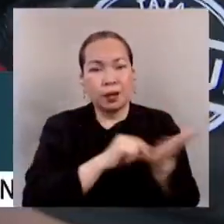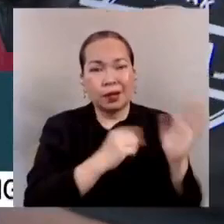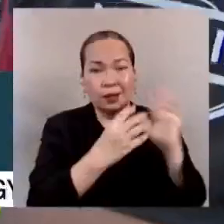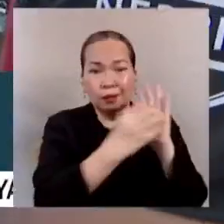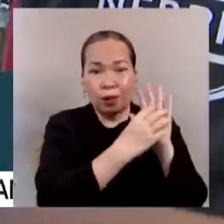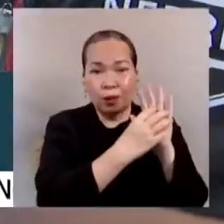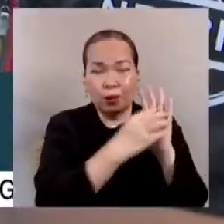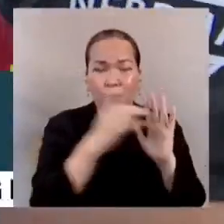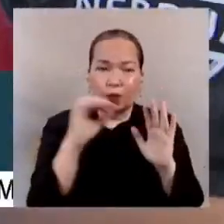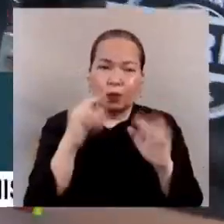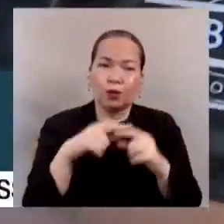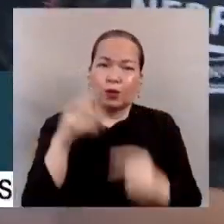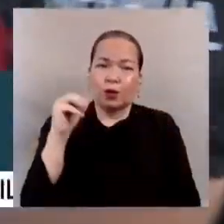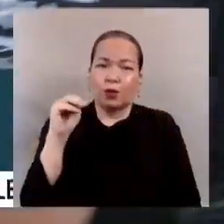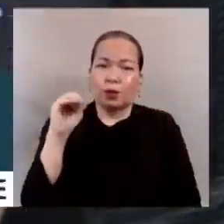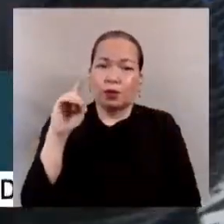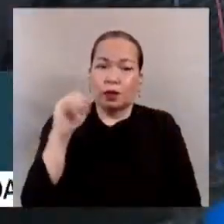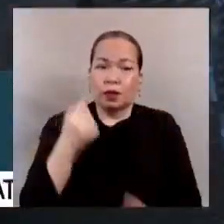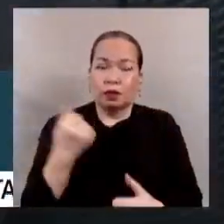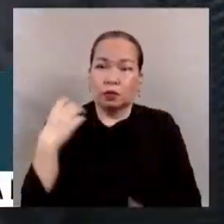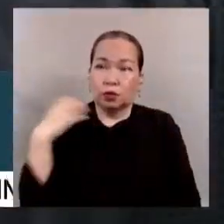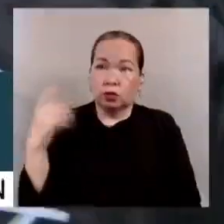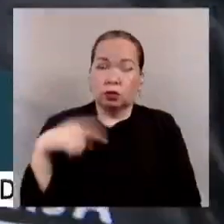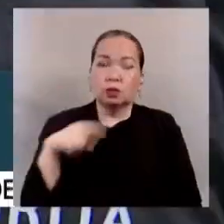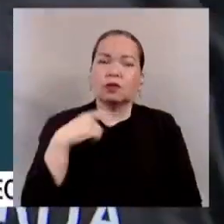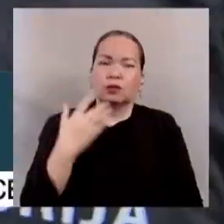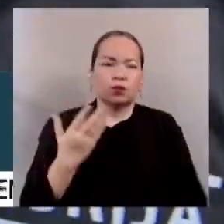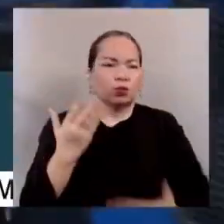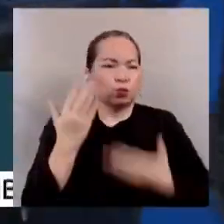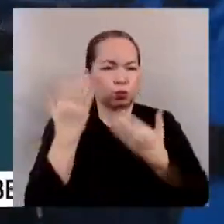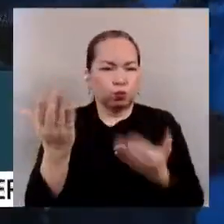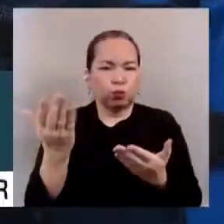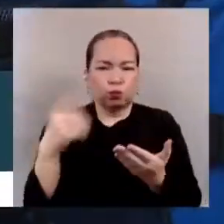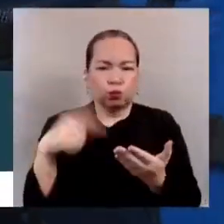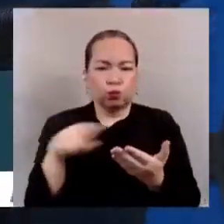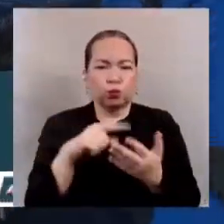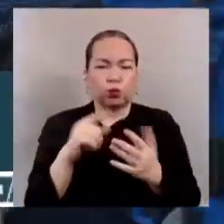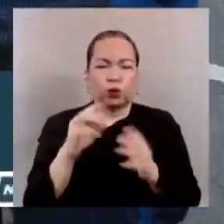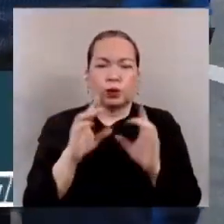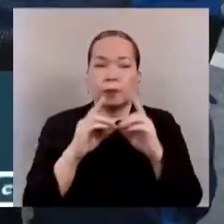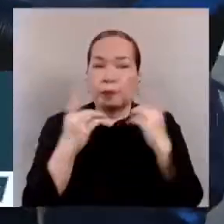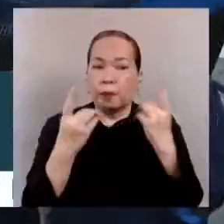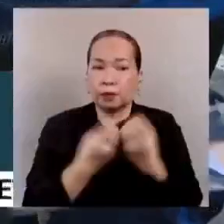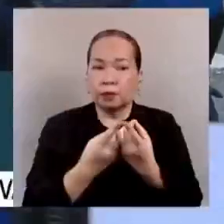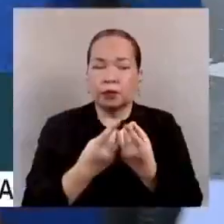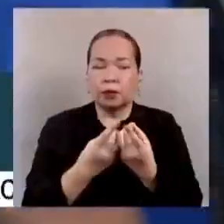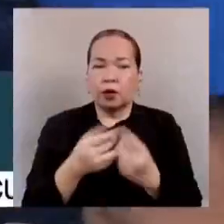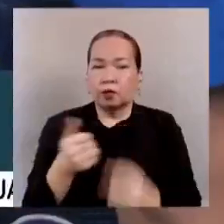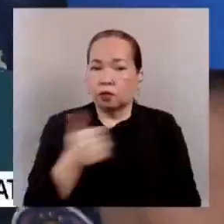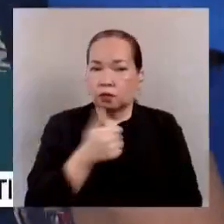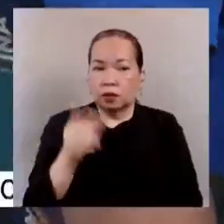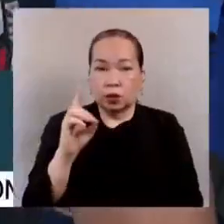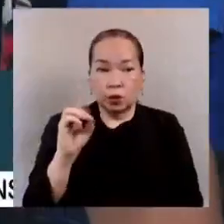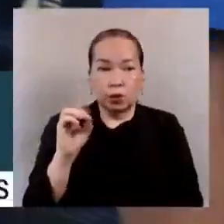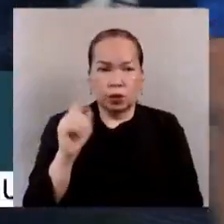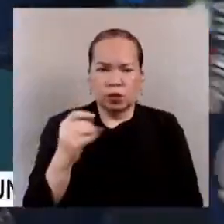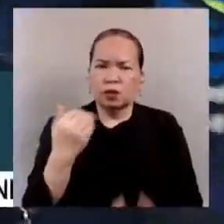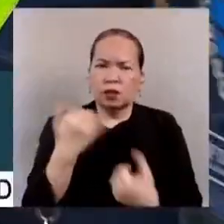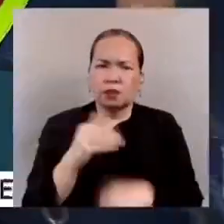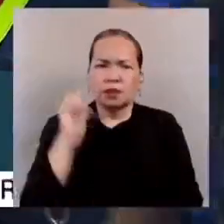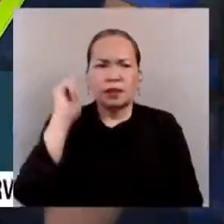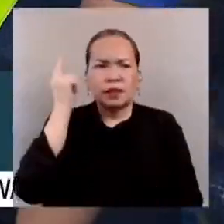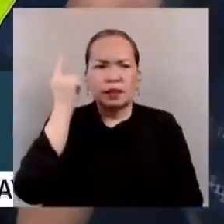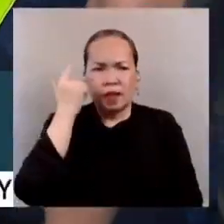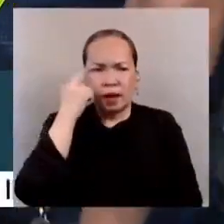Chairman Don Artes said he has recommended to the Department of Transportation to limit the allowed government vehicles that will